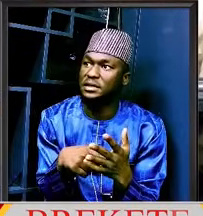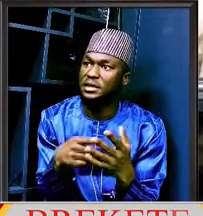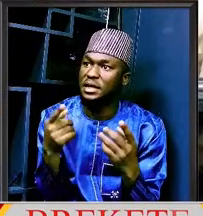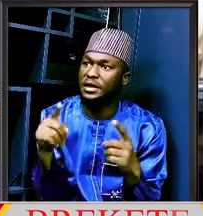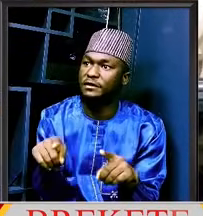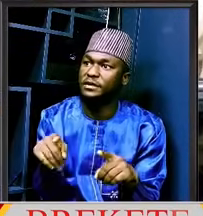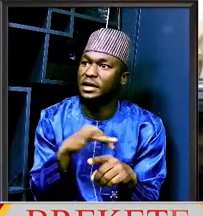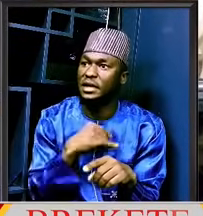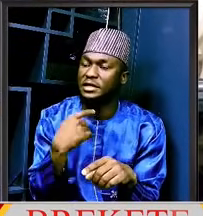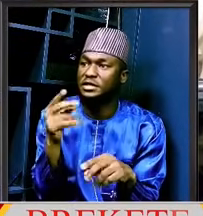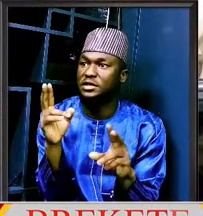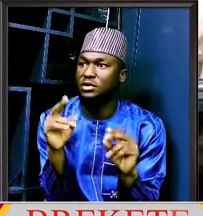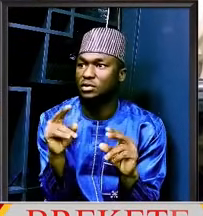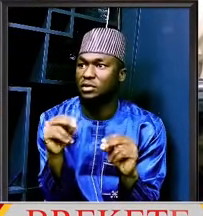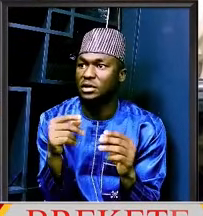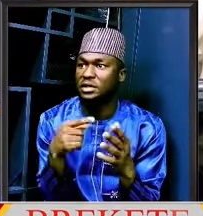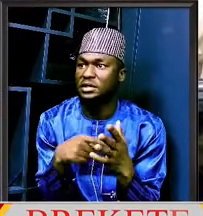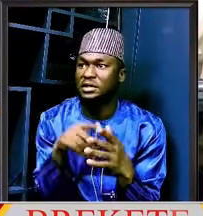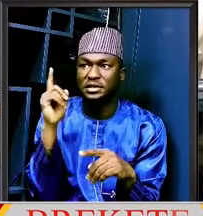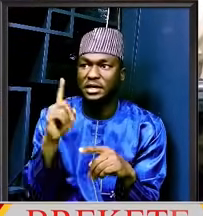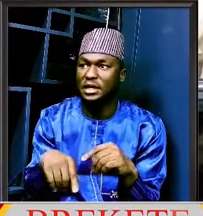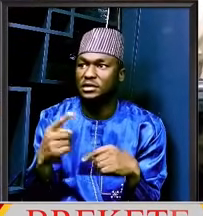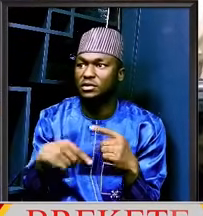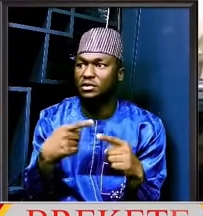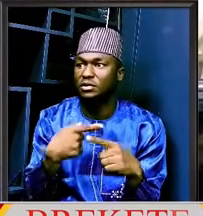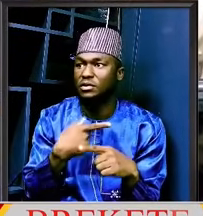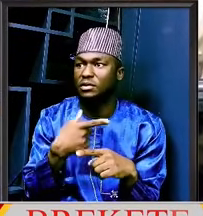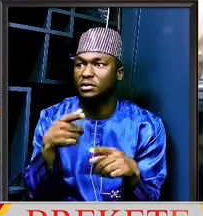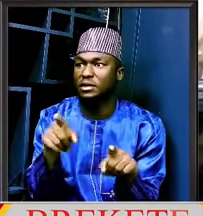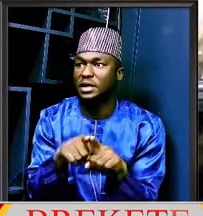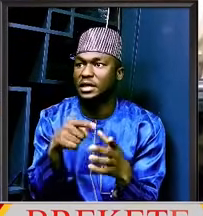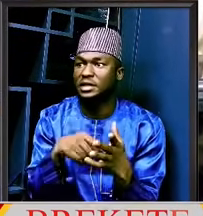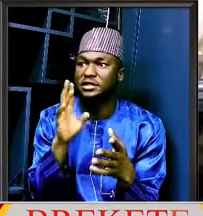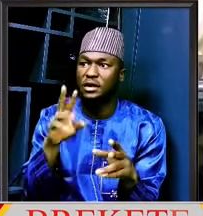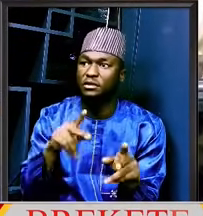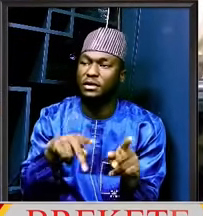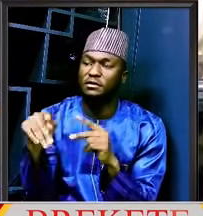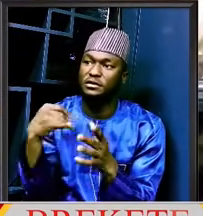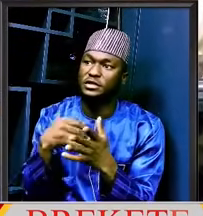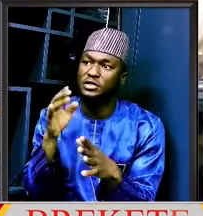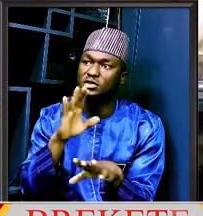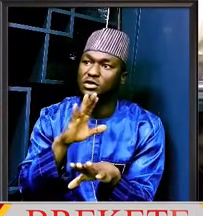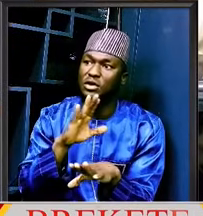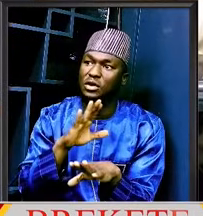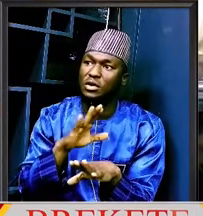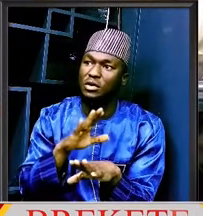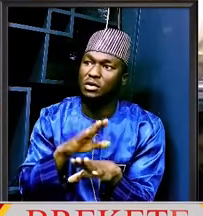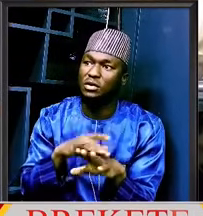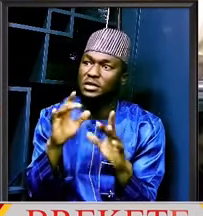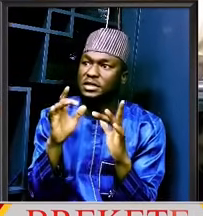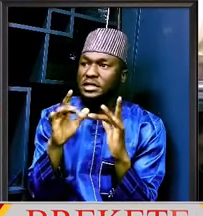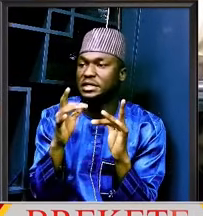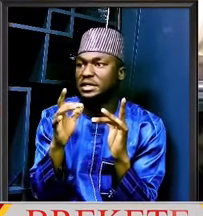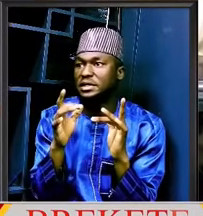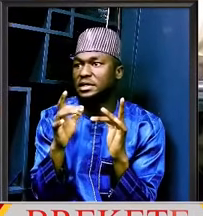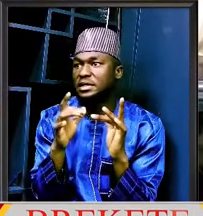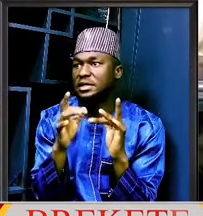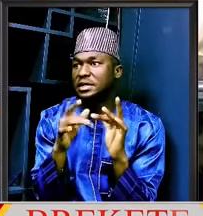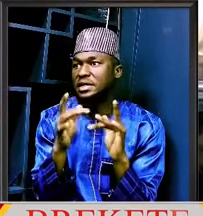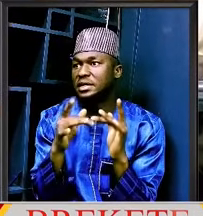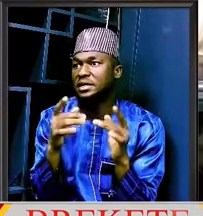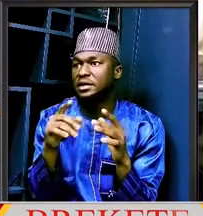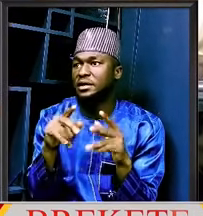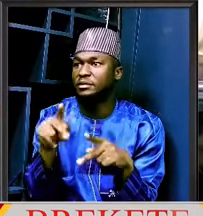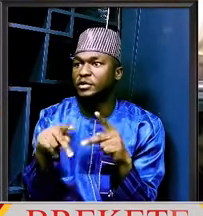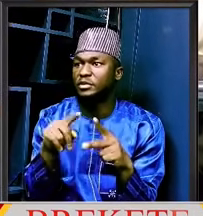after this thing happened, I said, no, this thing cannot go like this. I will go and post it on social media. So I escalated it on social media. People now